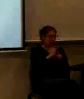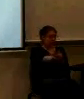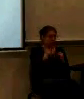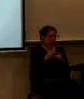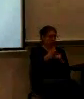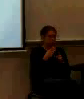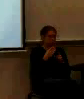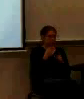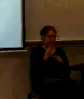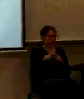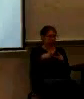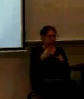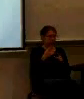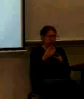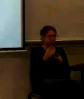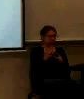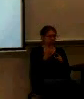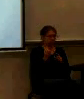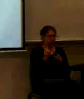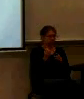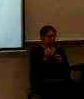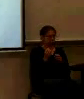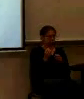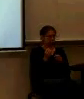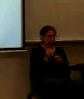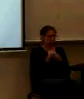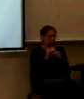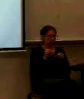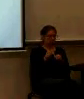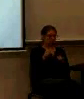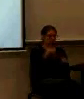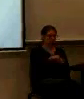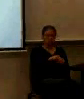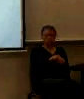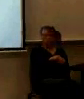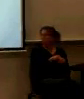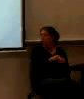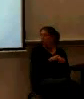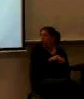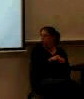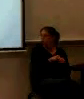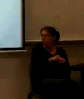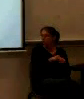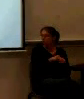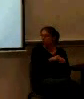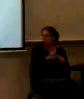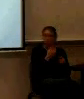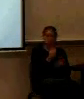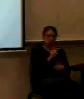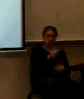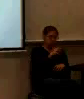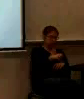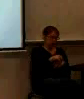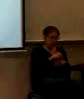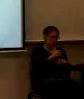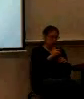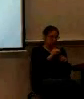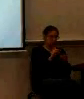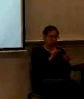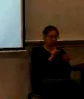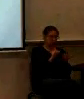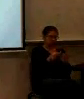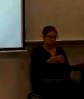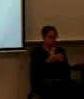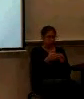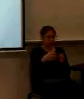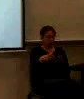protons and putting them into the molecules as opposed to being out in the